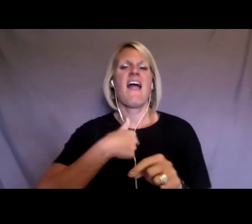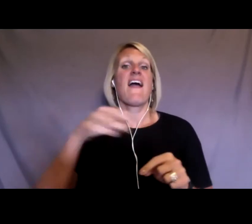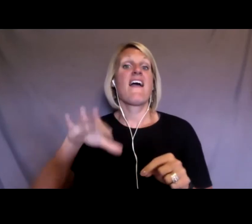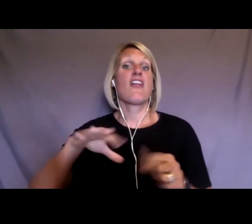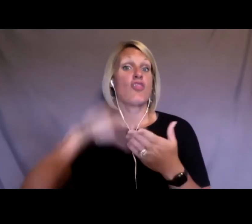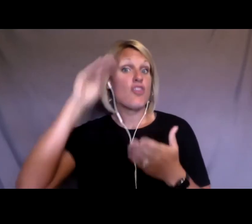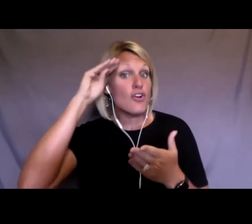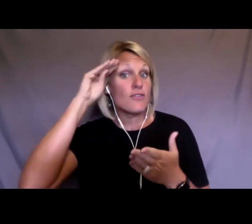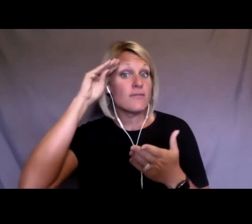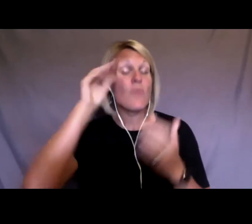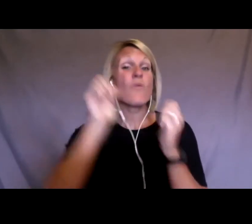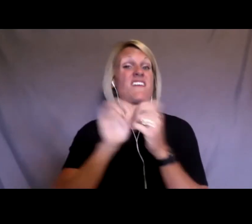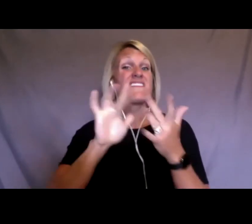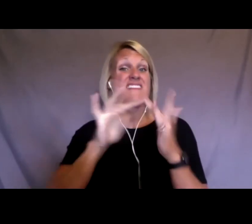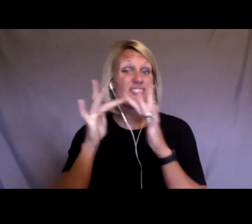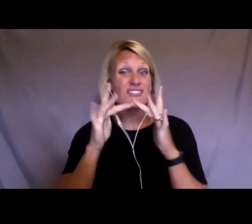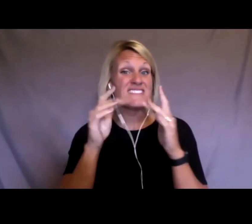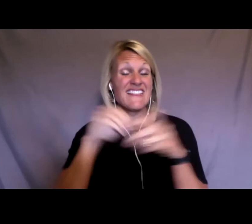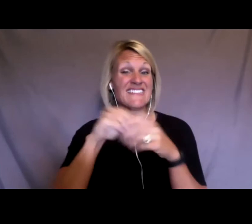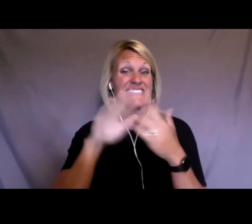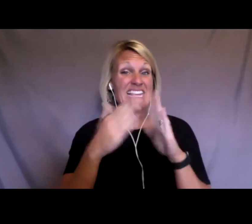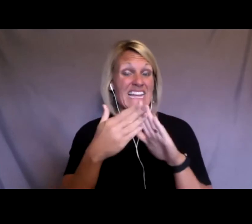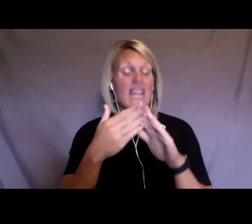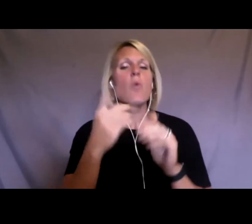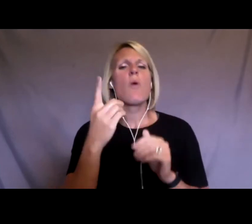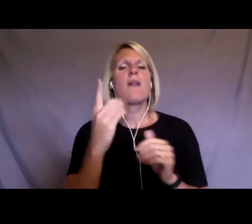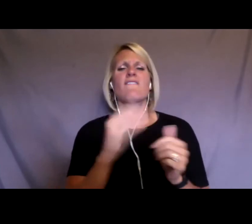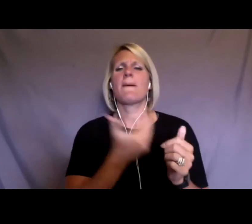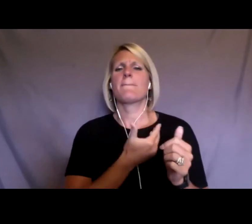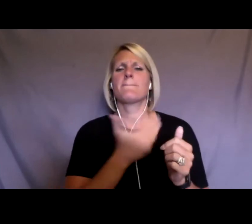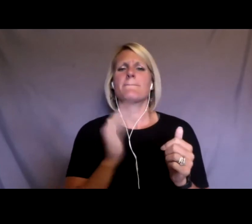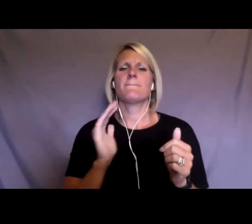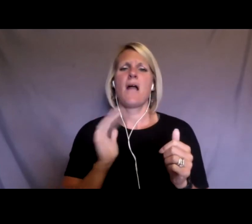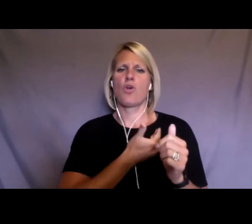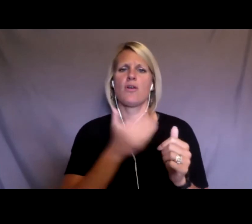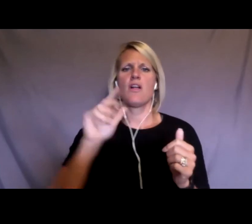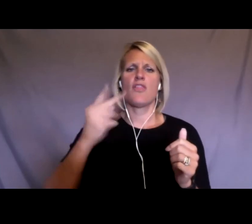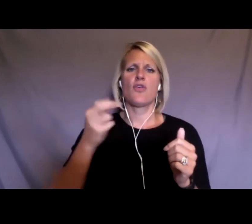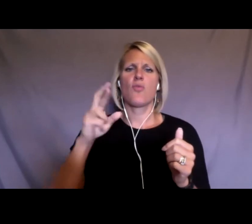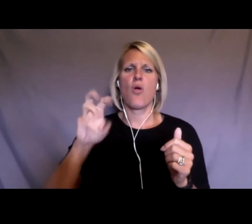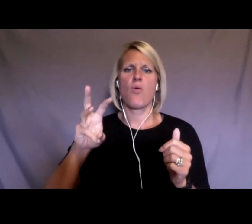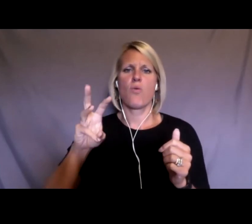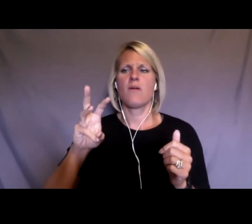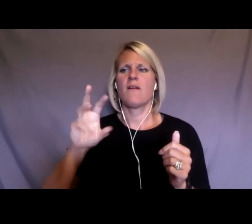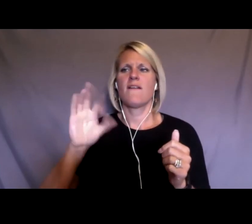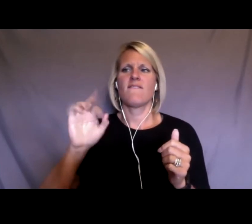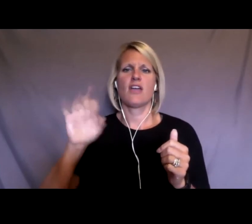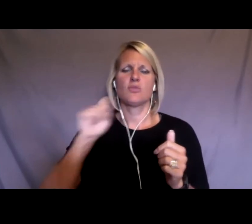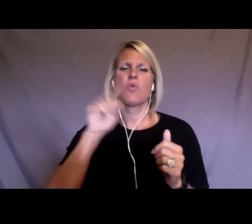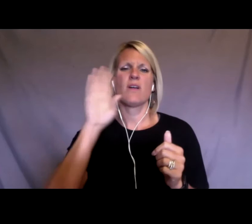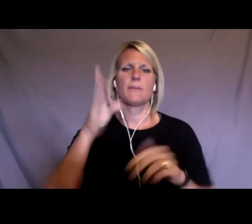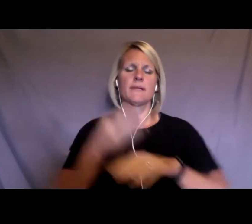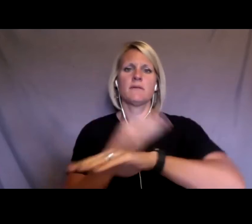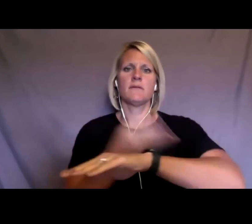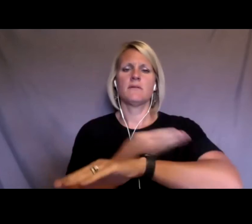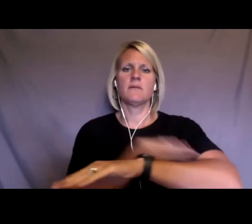connections I had with the city that one of our major thoroughfares was going to be reconstructed. And no one at UWM